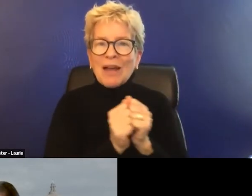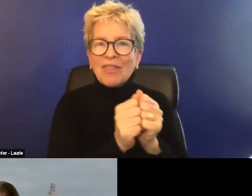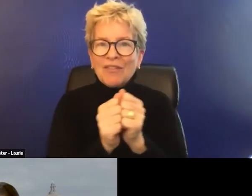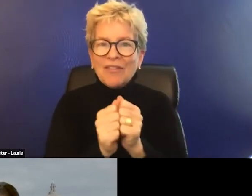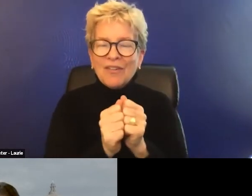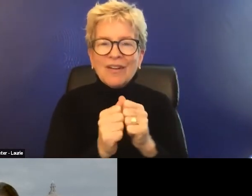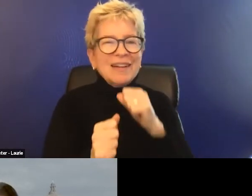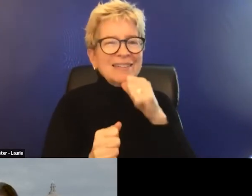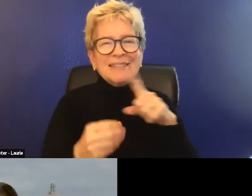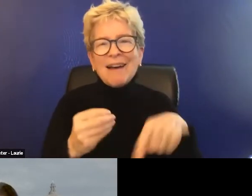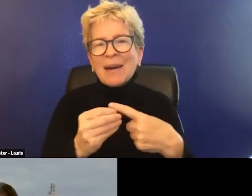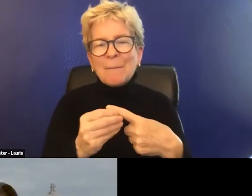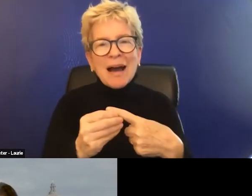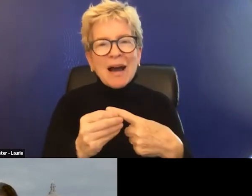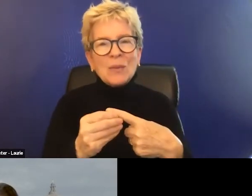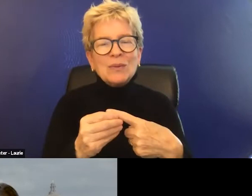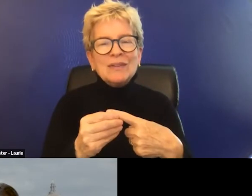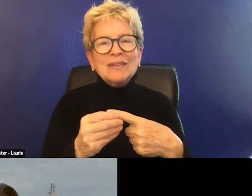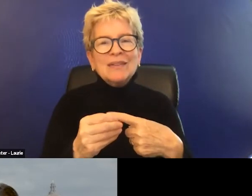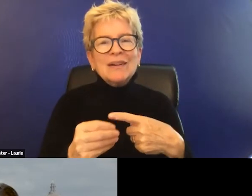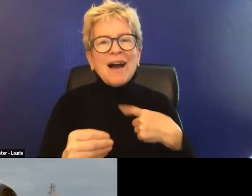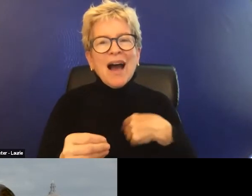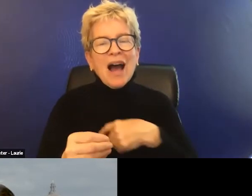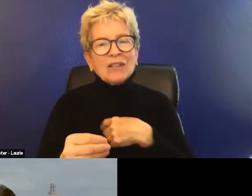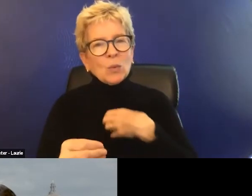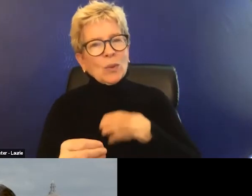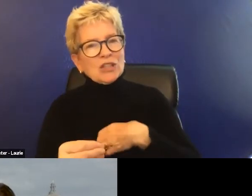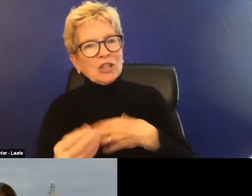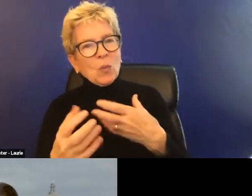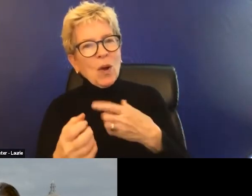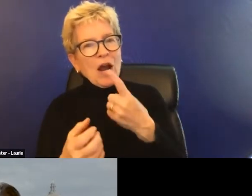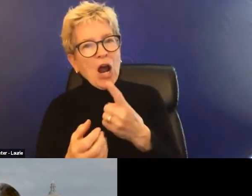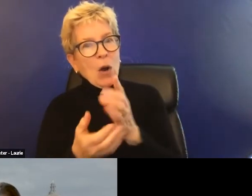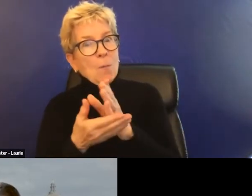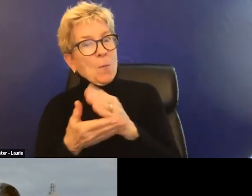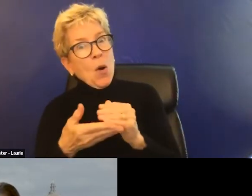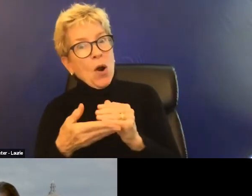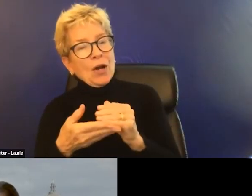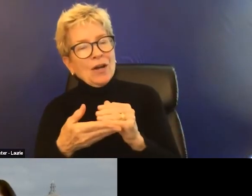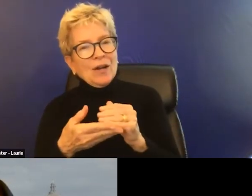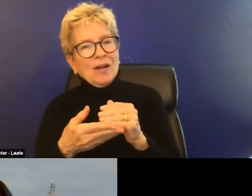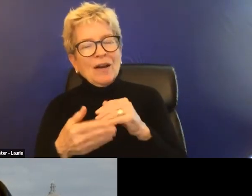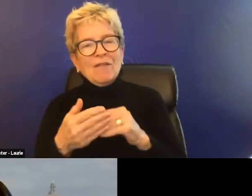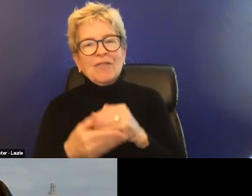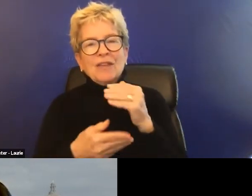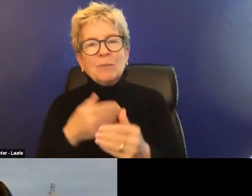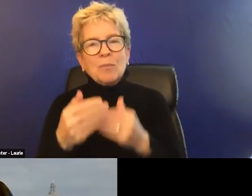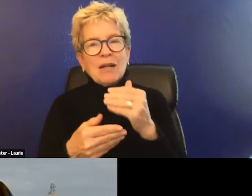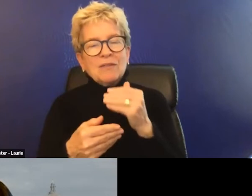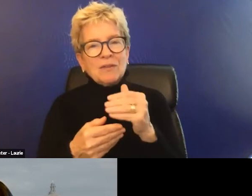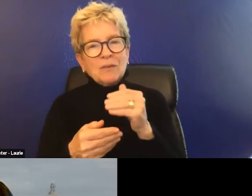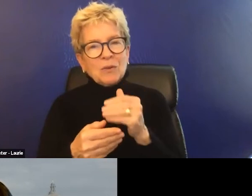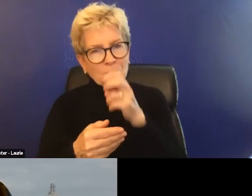not about us wanting our particular piece of this process to be in a certain